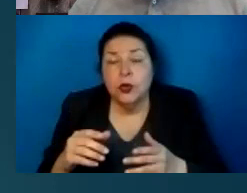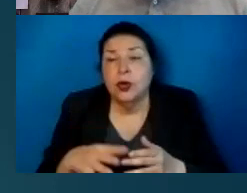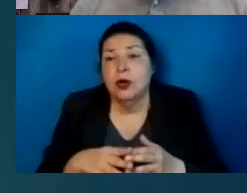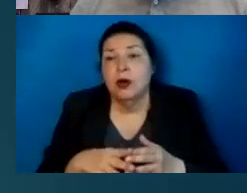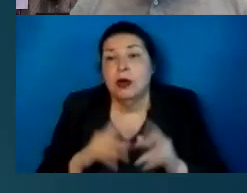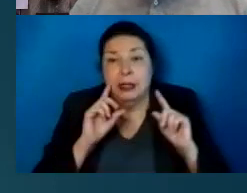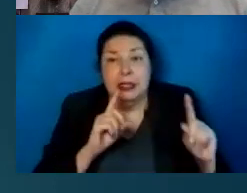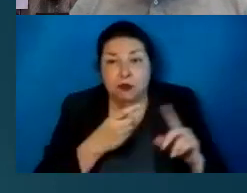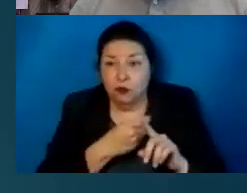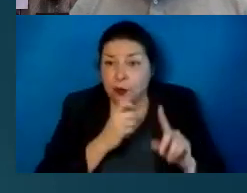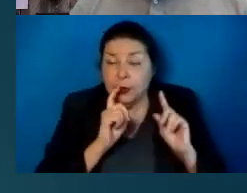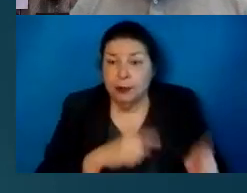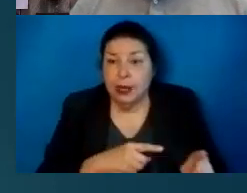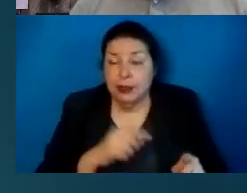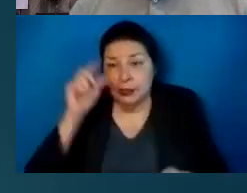and father,